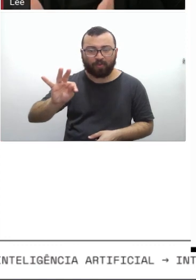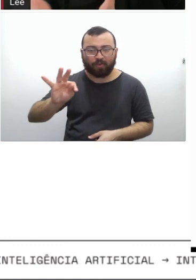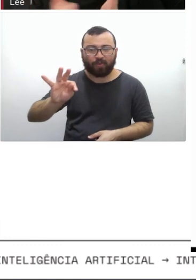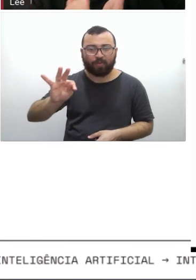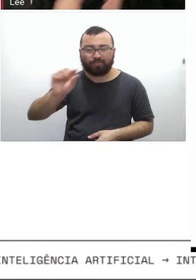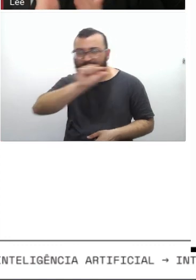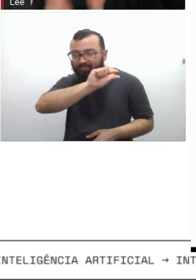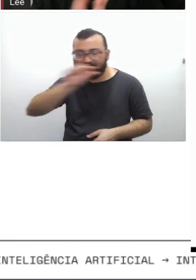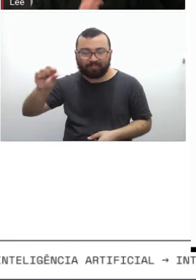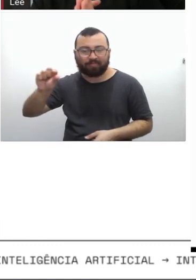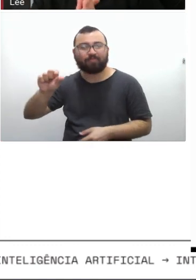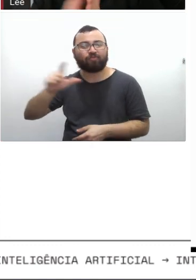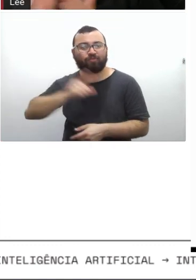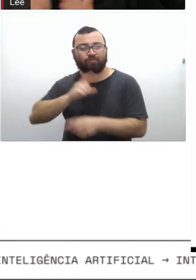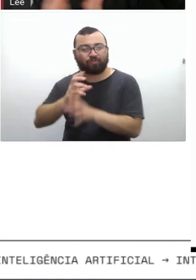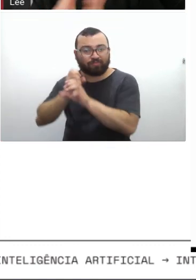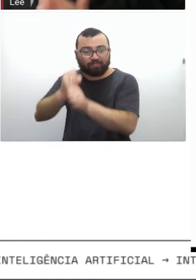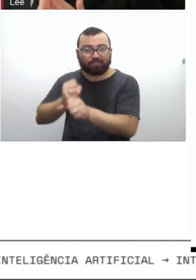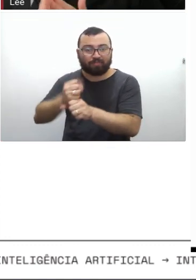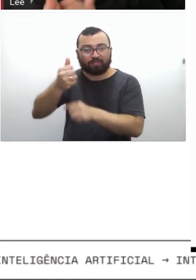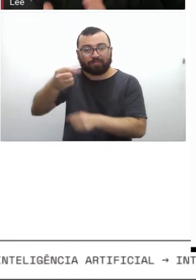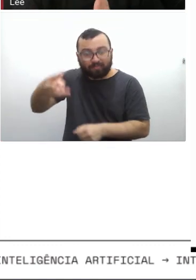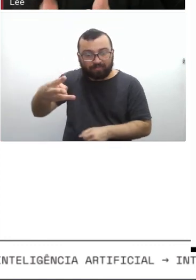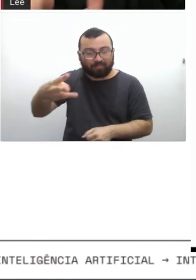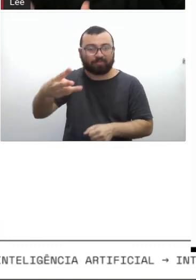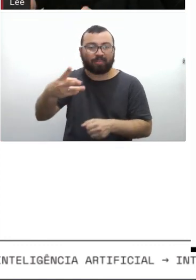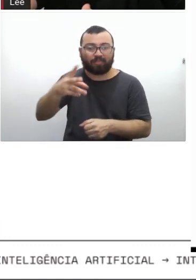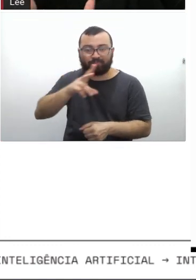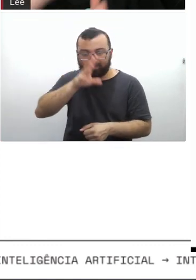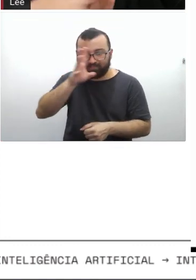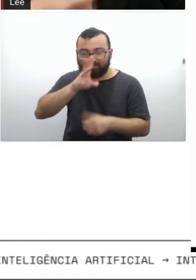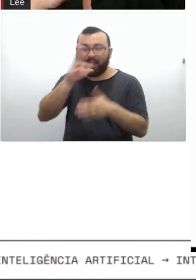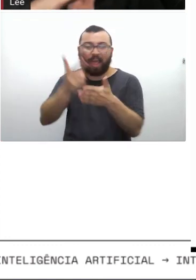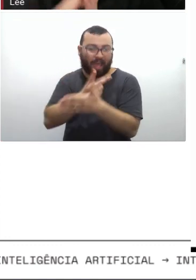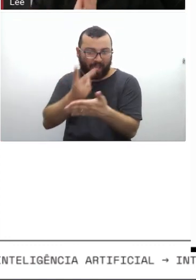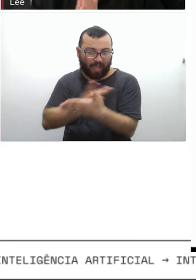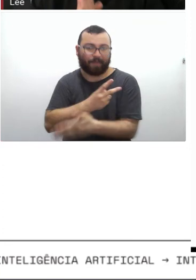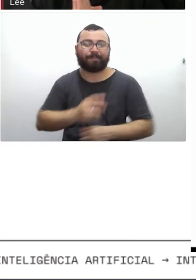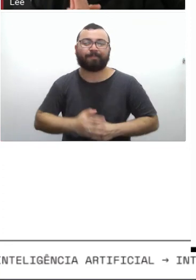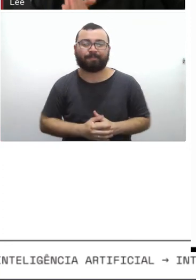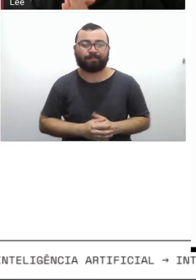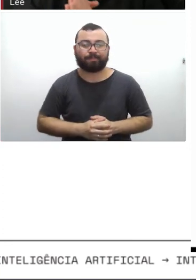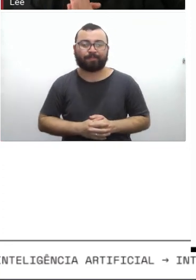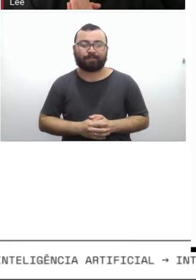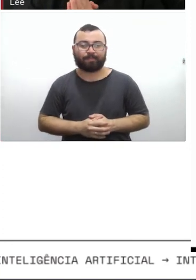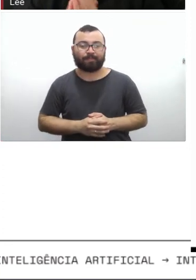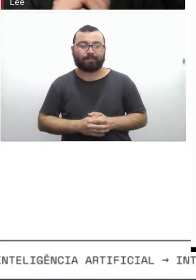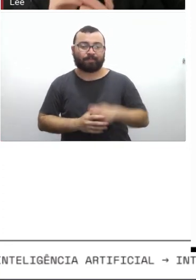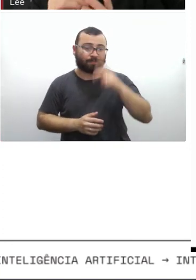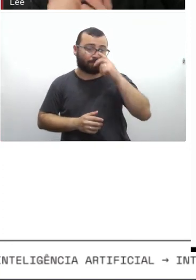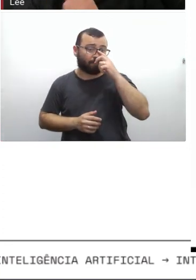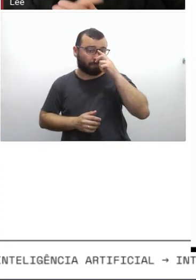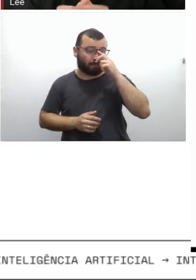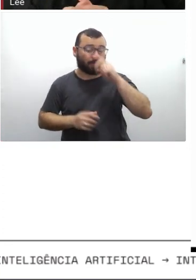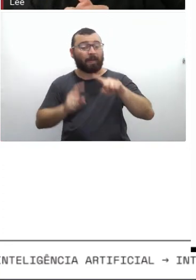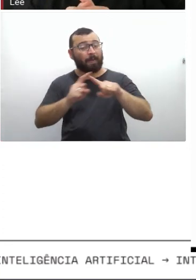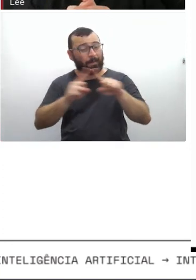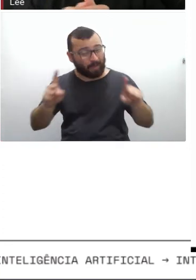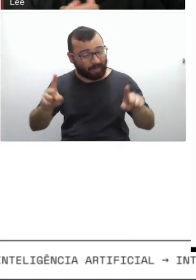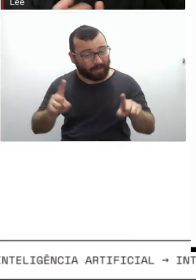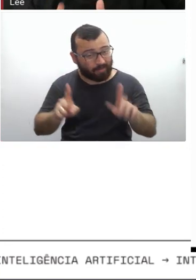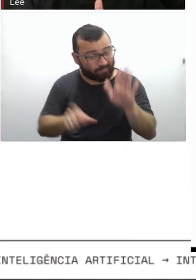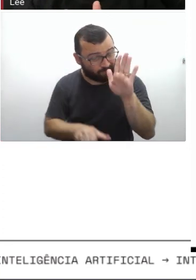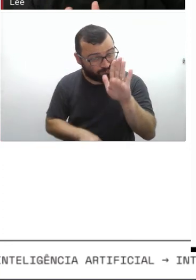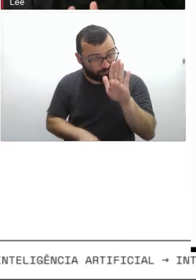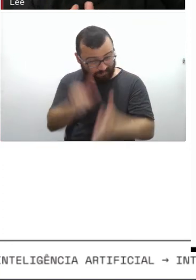that were correct. So 13 times it mapped it to the welcome intent. You look on the X and Y axis. But it went once wrong, because